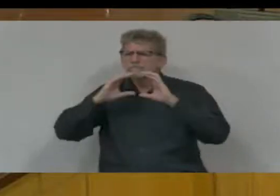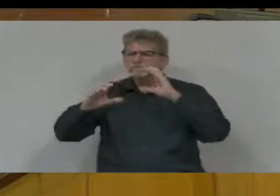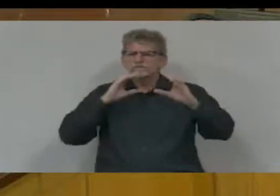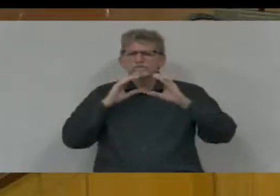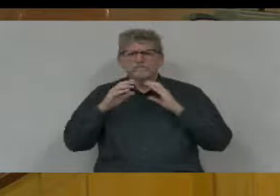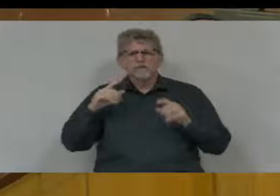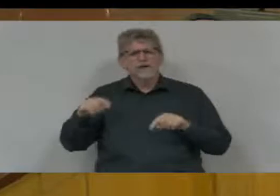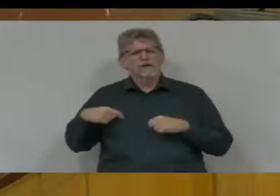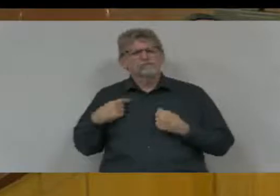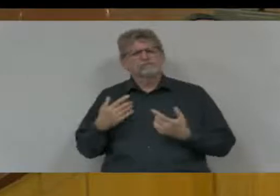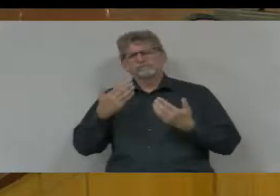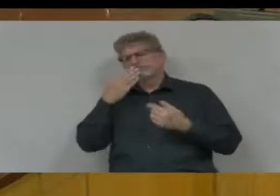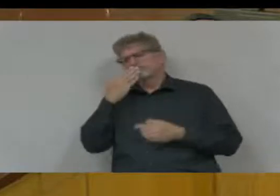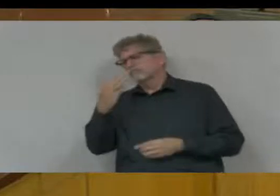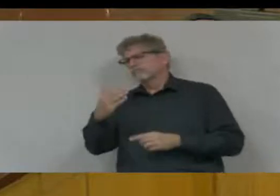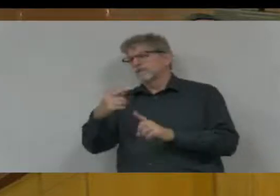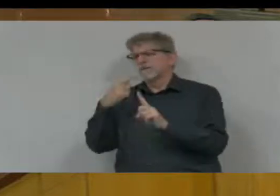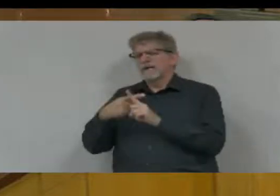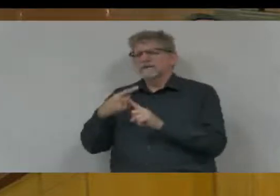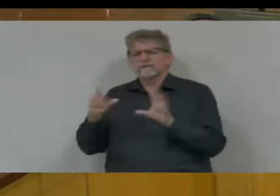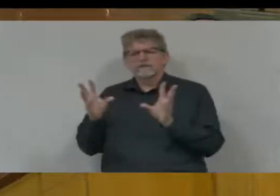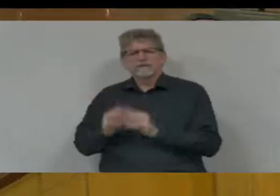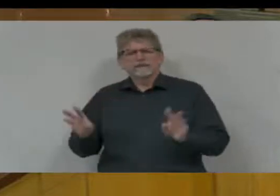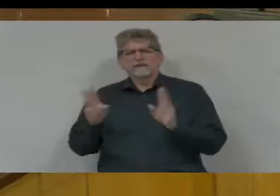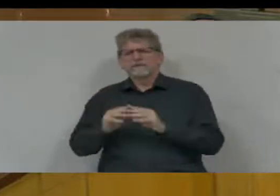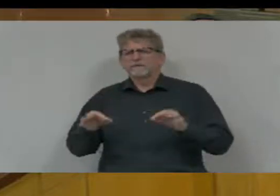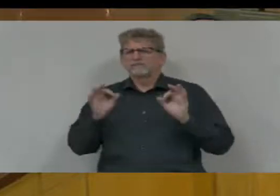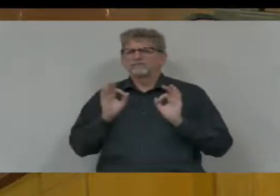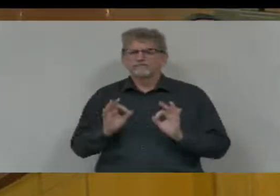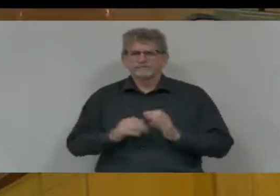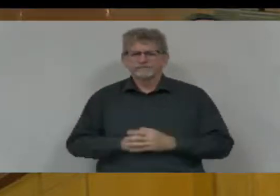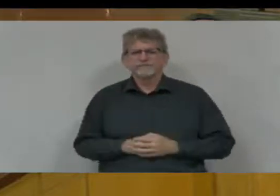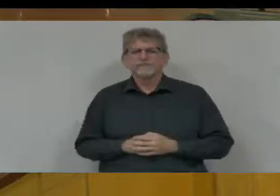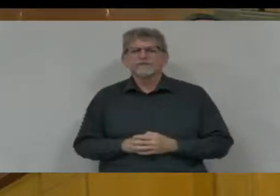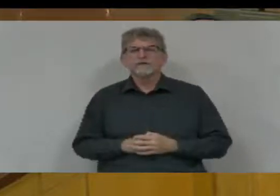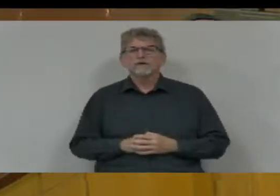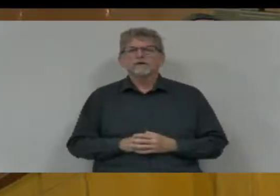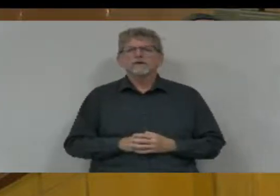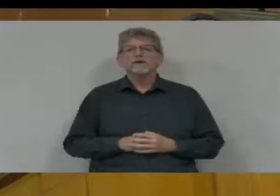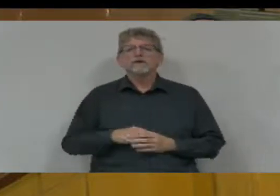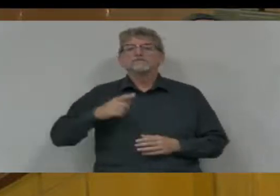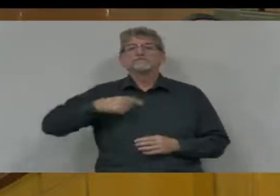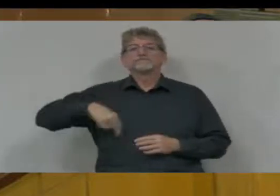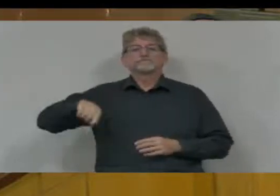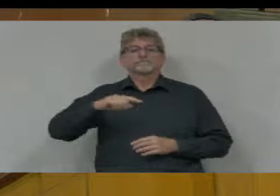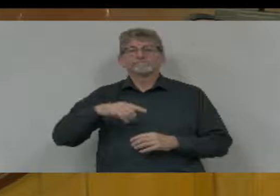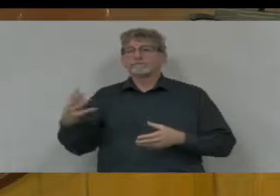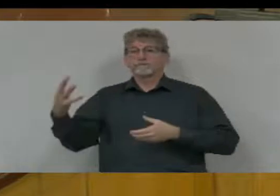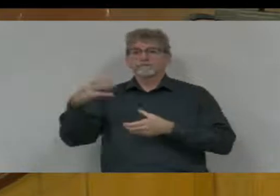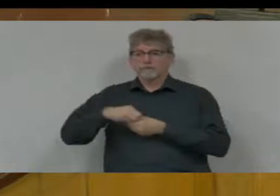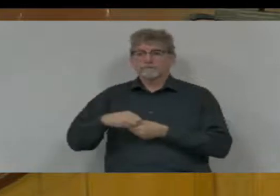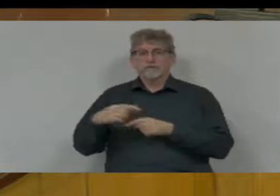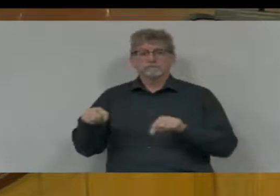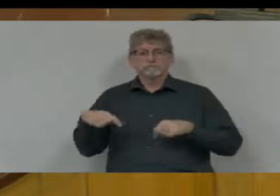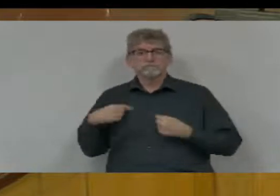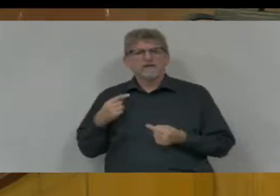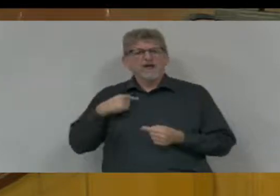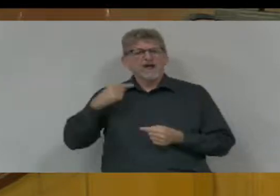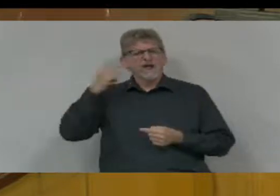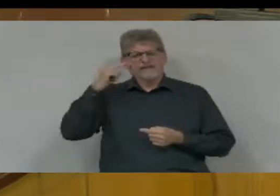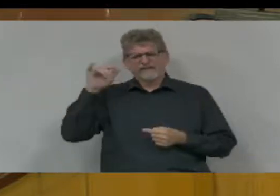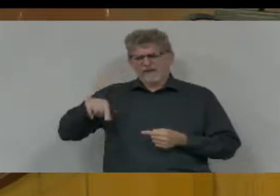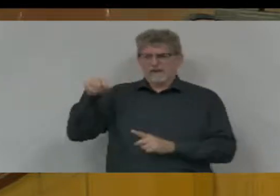meeting that's happened, and I want to thank all who participated in that. That's been really, in my opinion, a very good thing that's happened, and